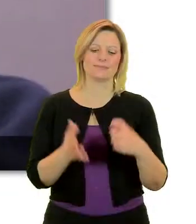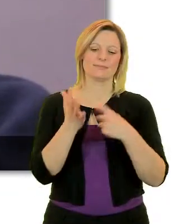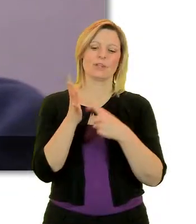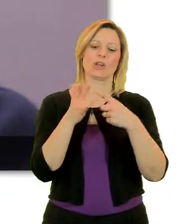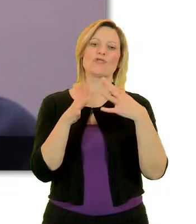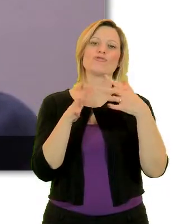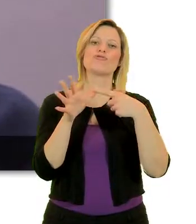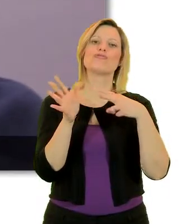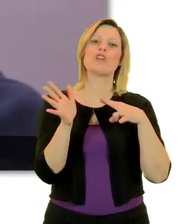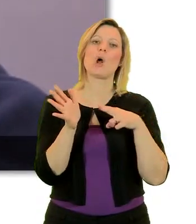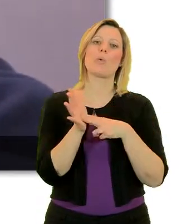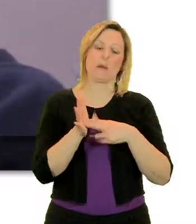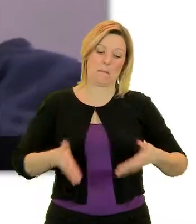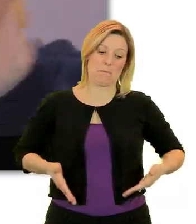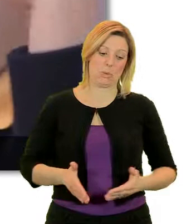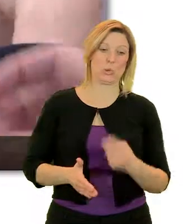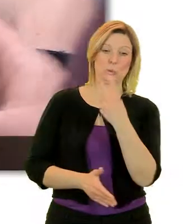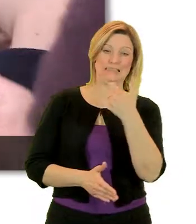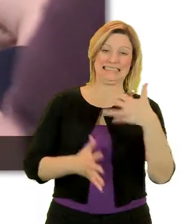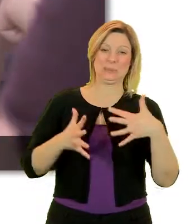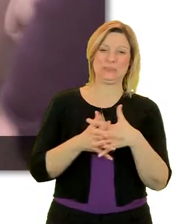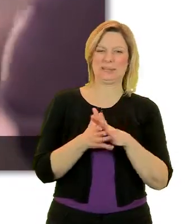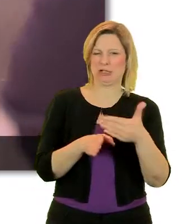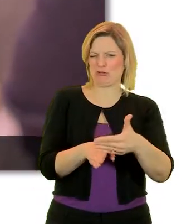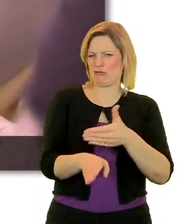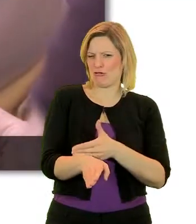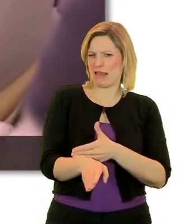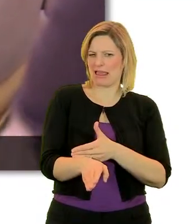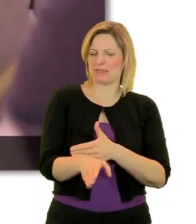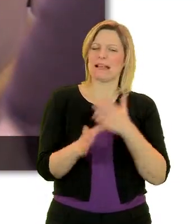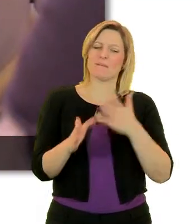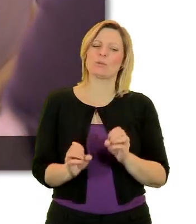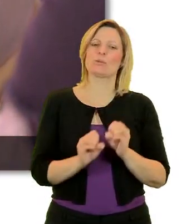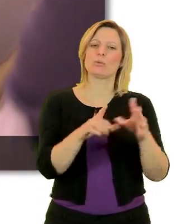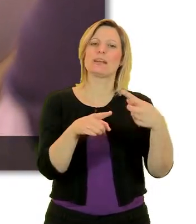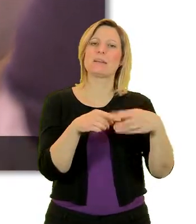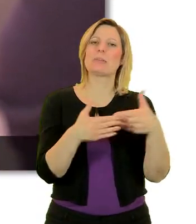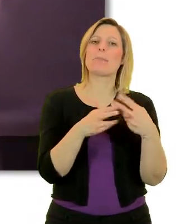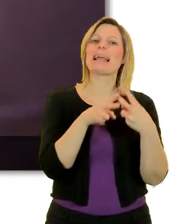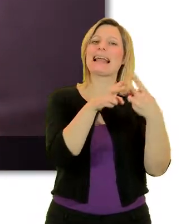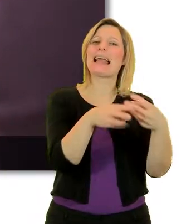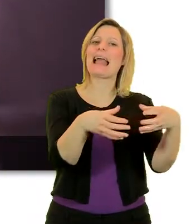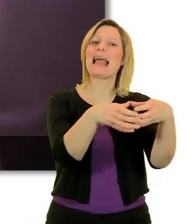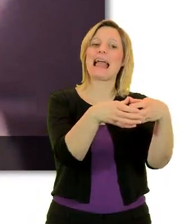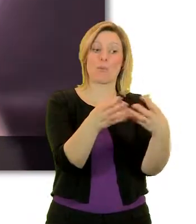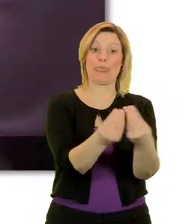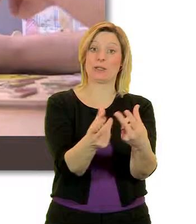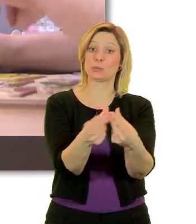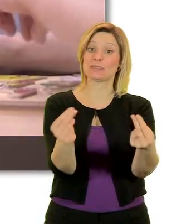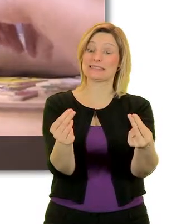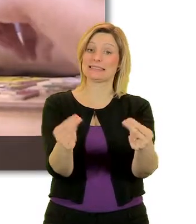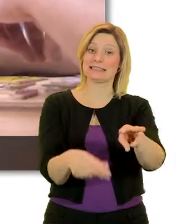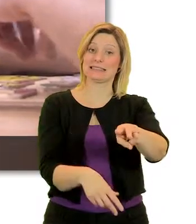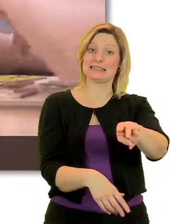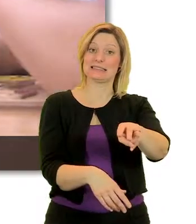was born at 26 weeks, so he was premature, and he was in special baby care unit with his twin brother for